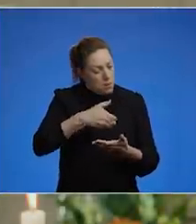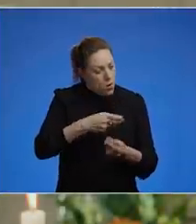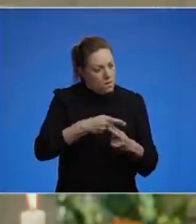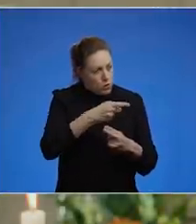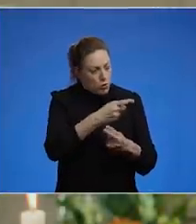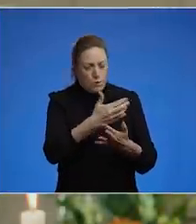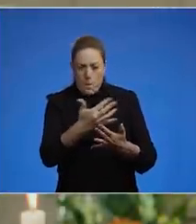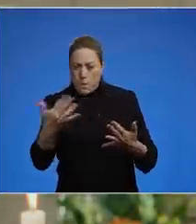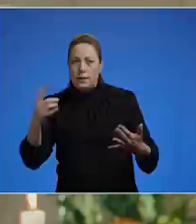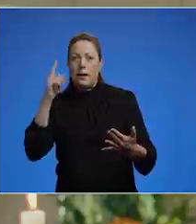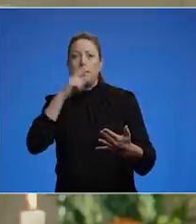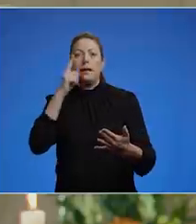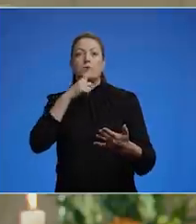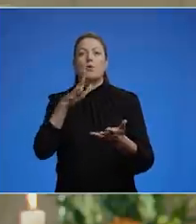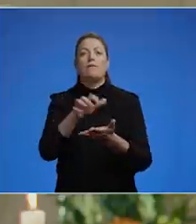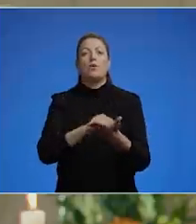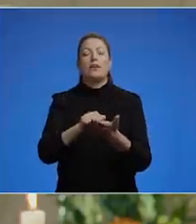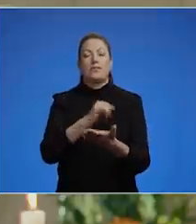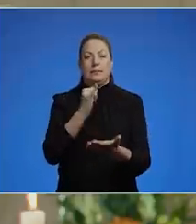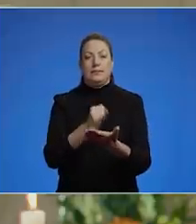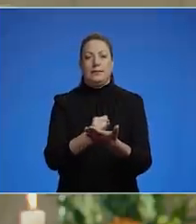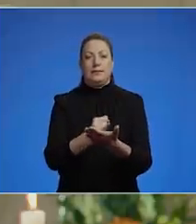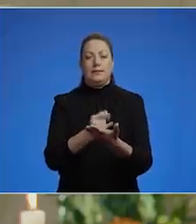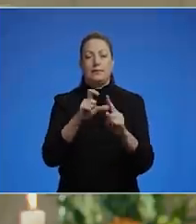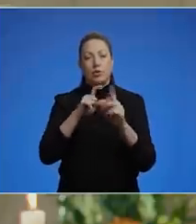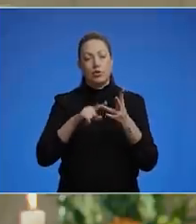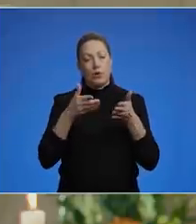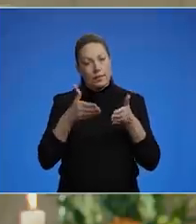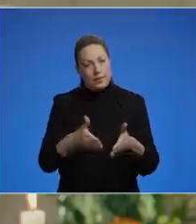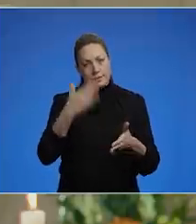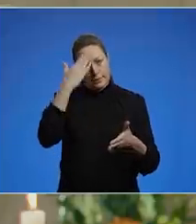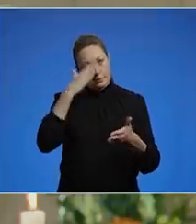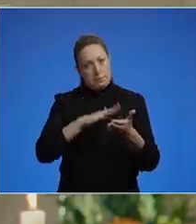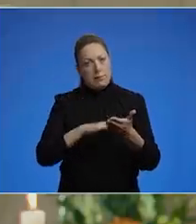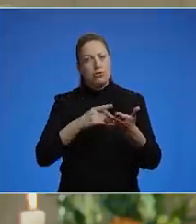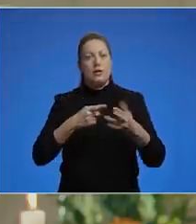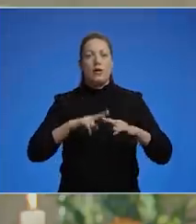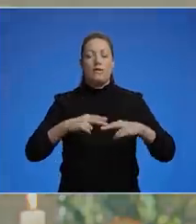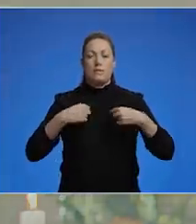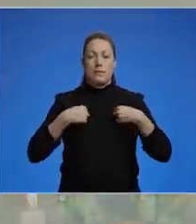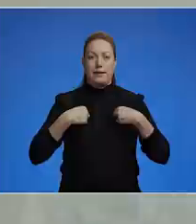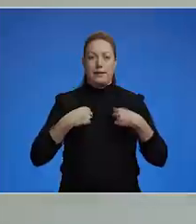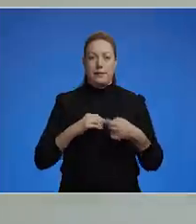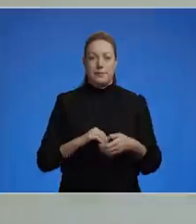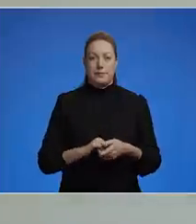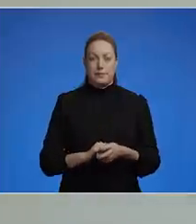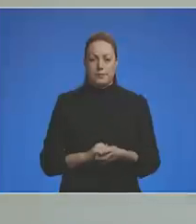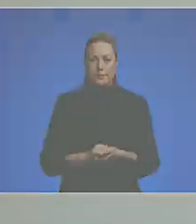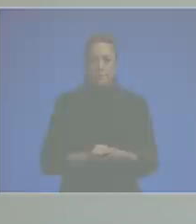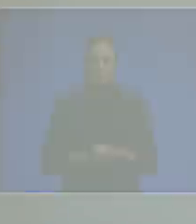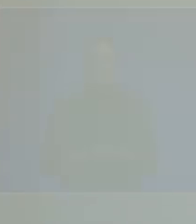you and for many for the forgiveness of sins. Do this in memory of me."